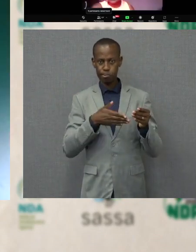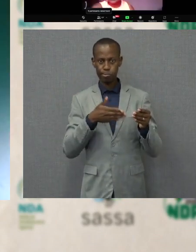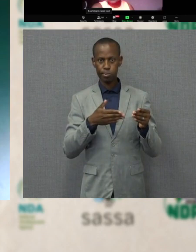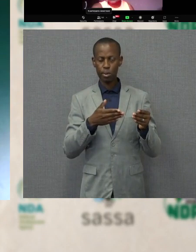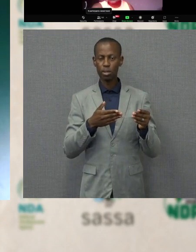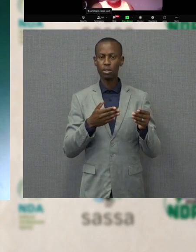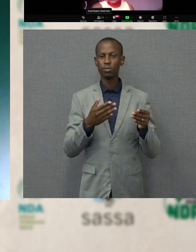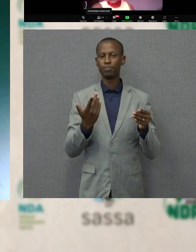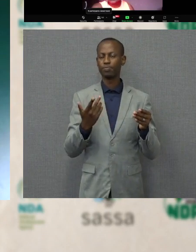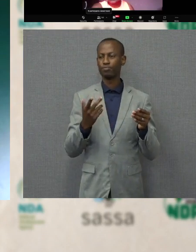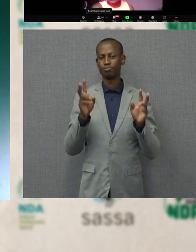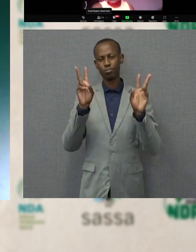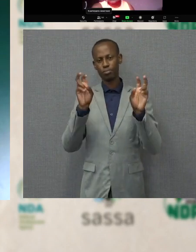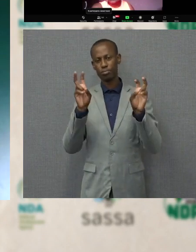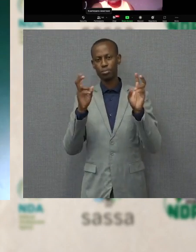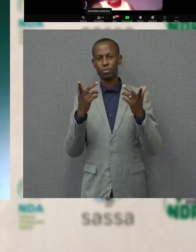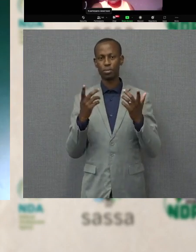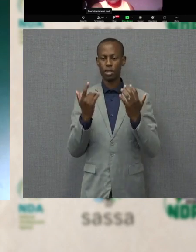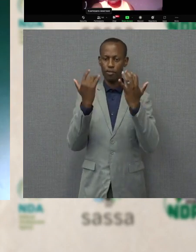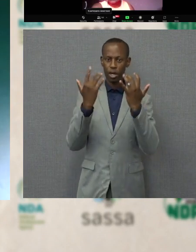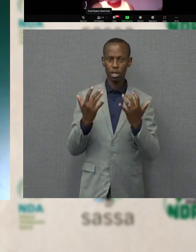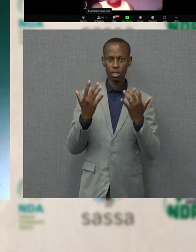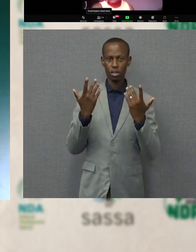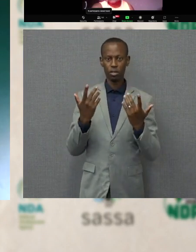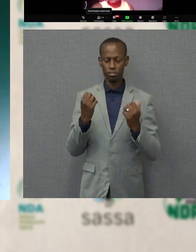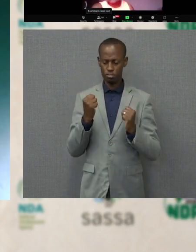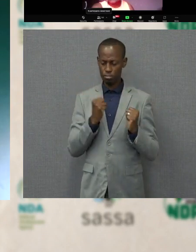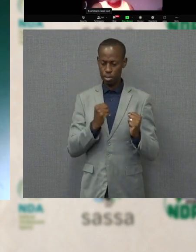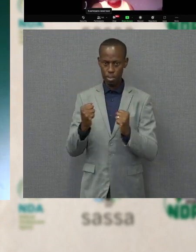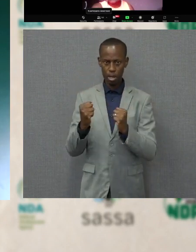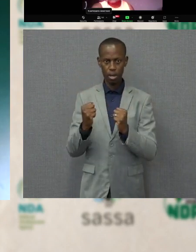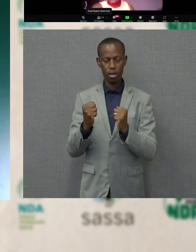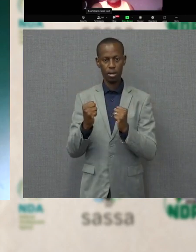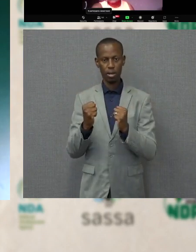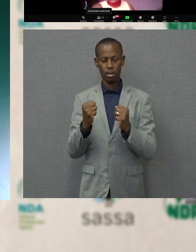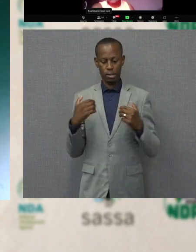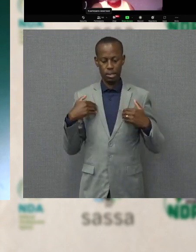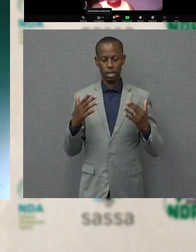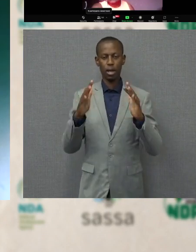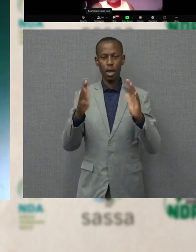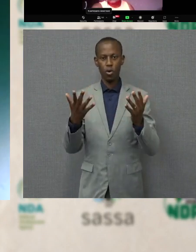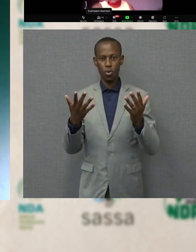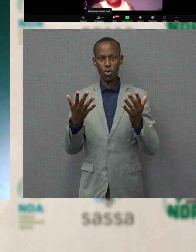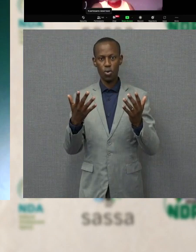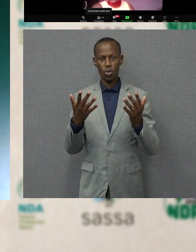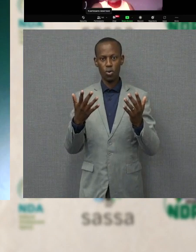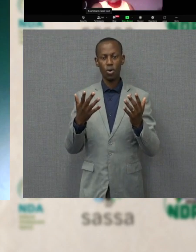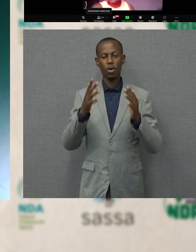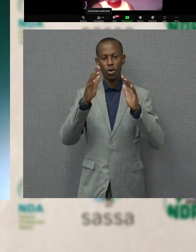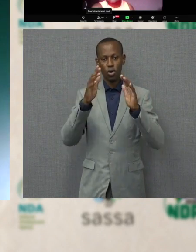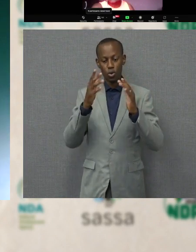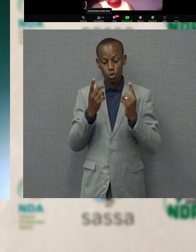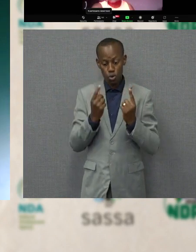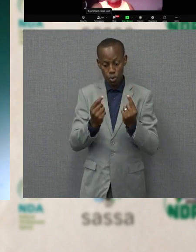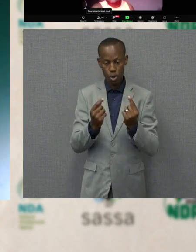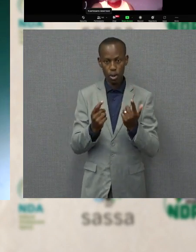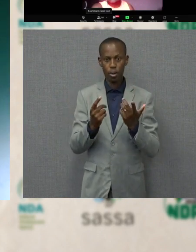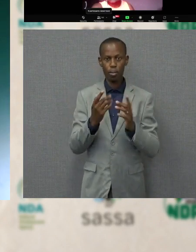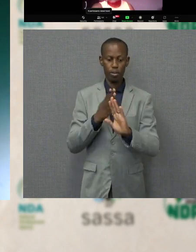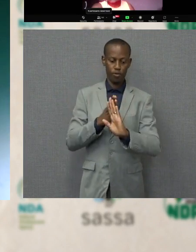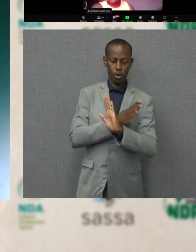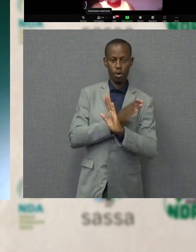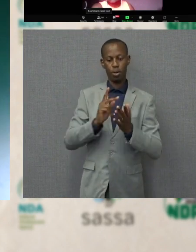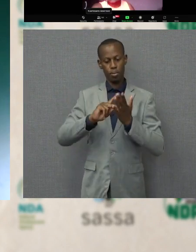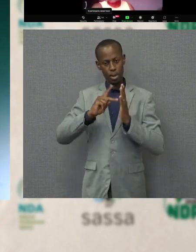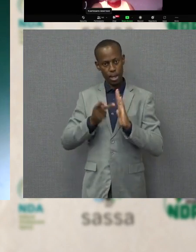Financial resilience also starts with how you plan for the future of your sustainability. And we find donors now